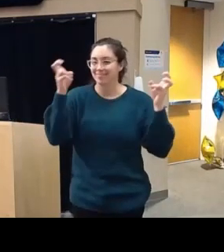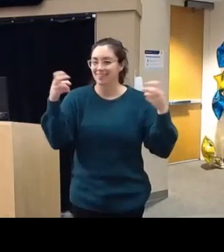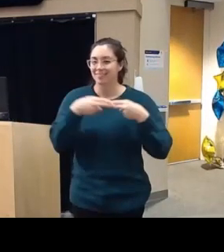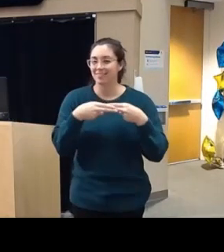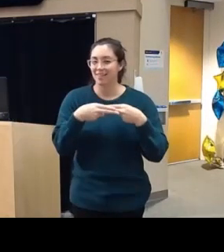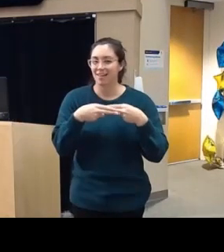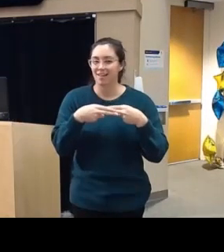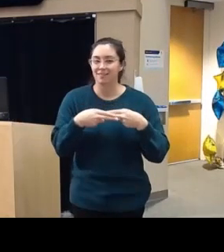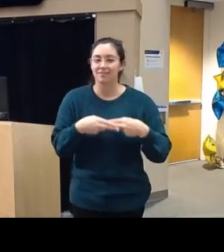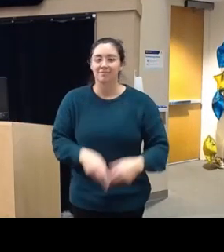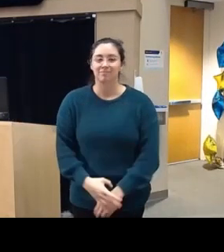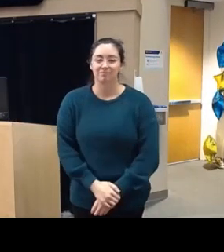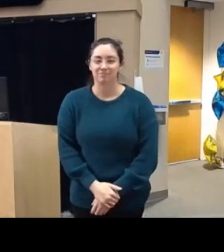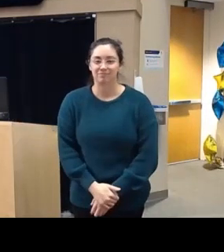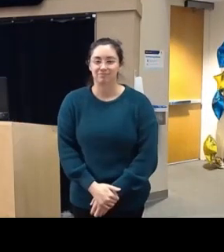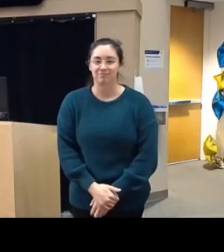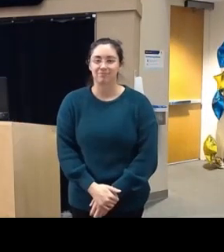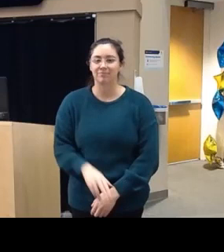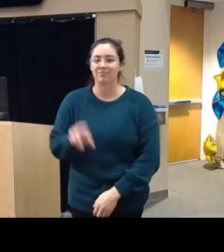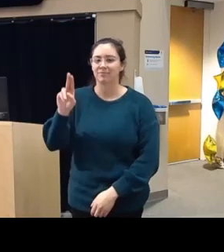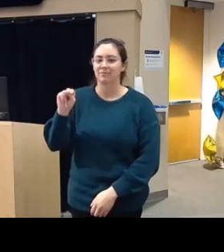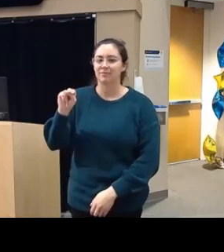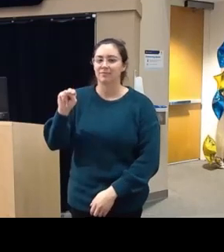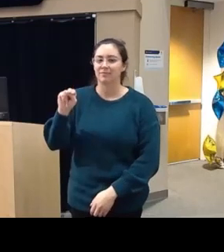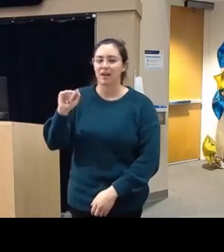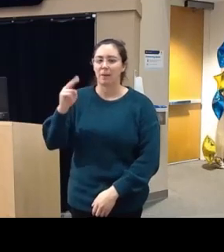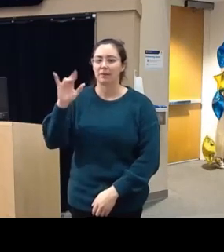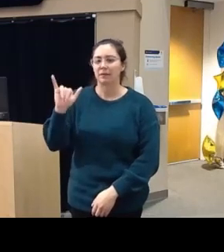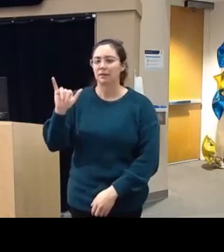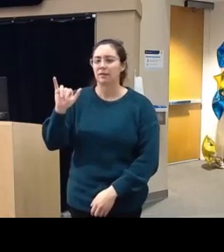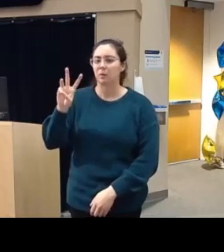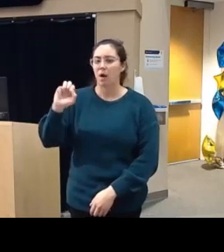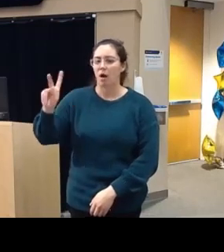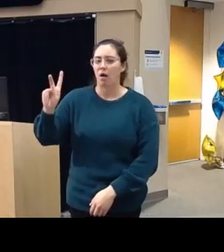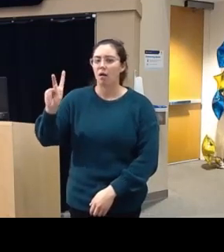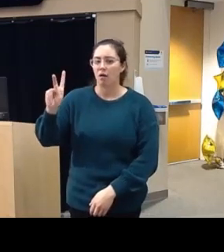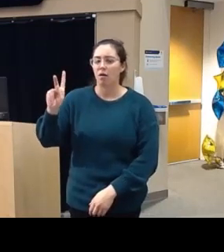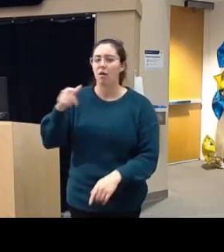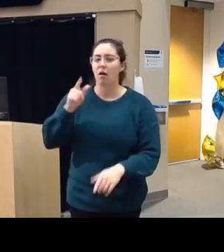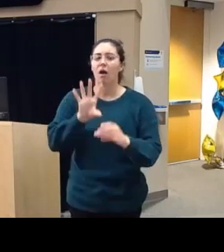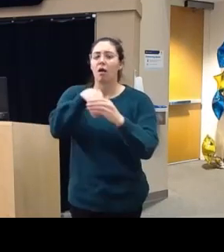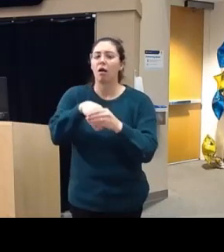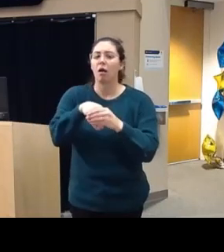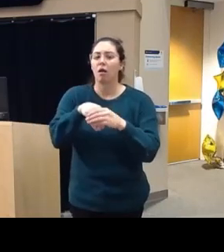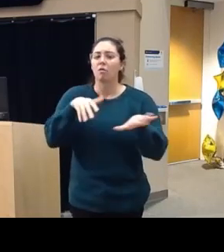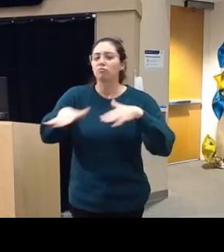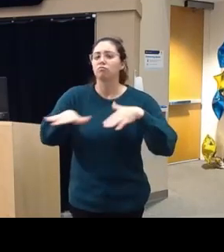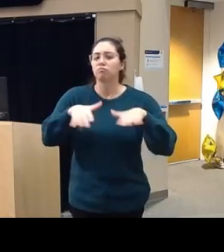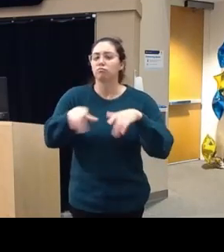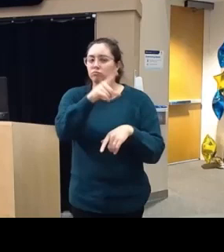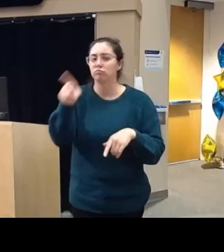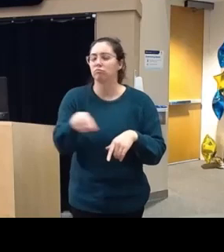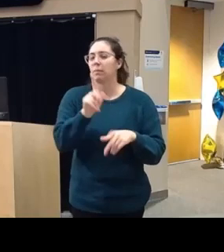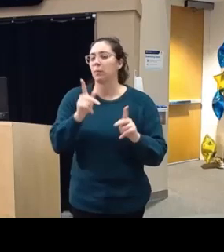our NAMI walk. And over every year, the research team I have participates in it. So there's some photos